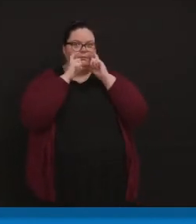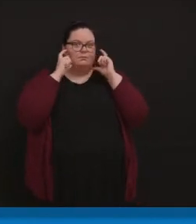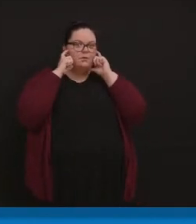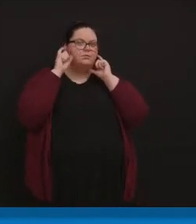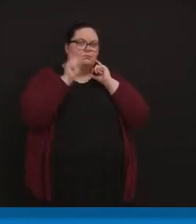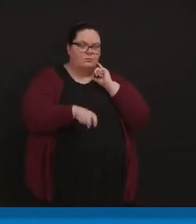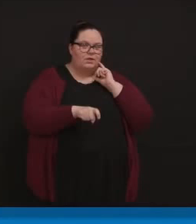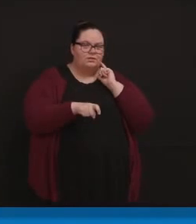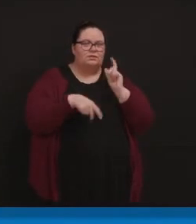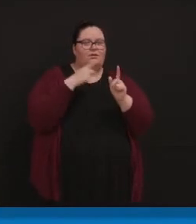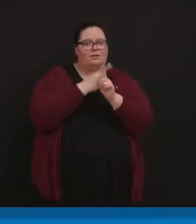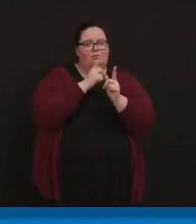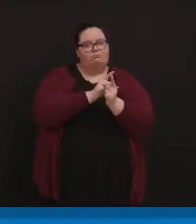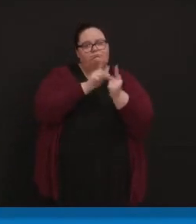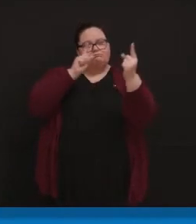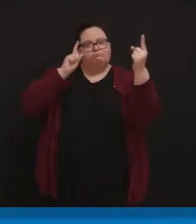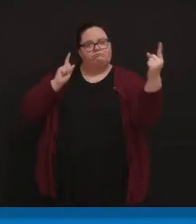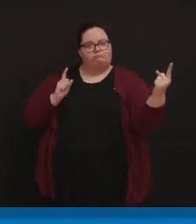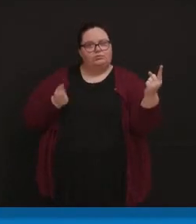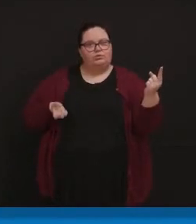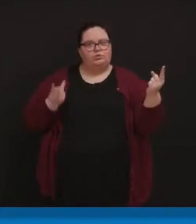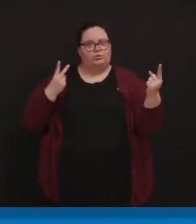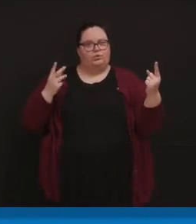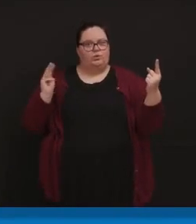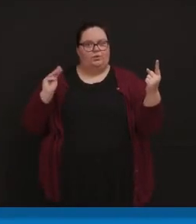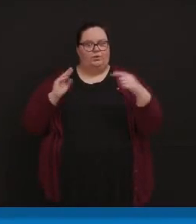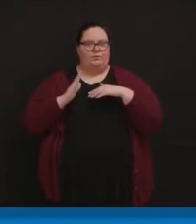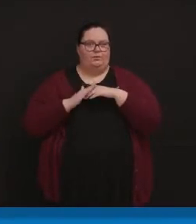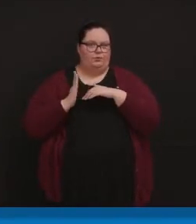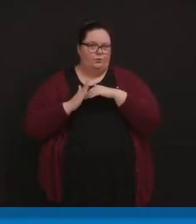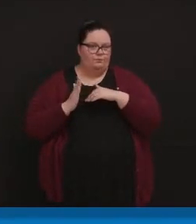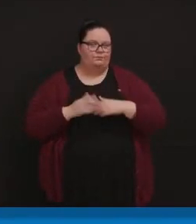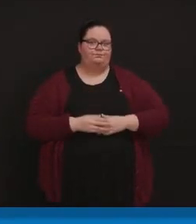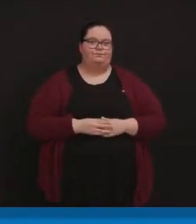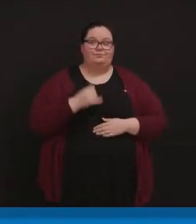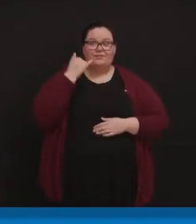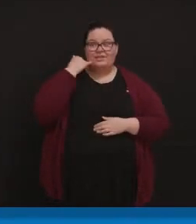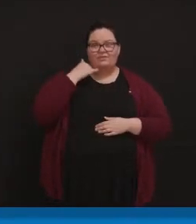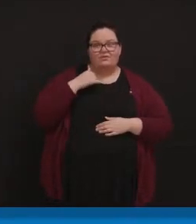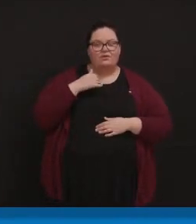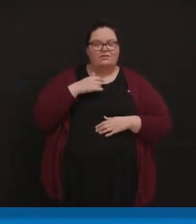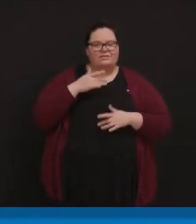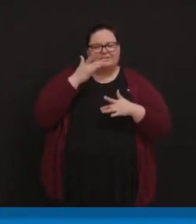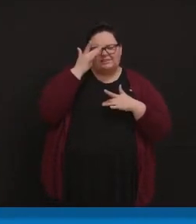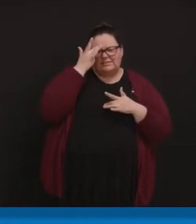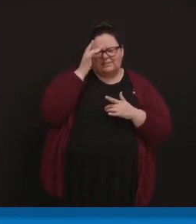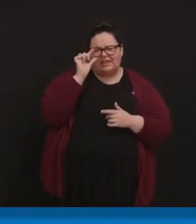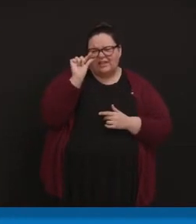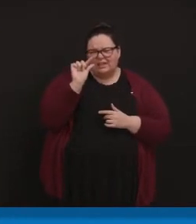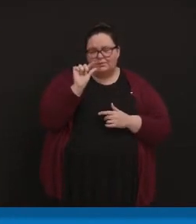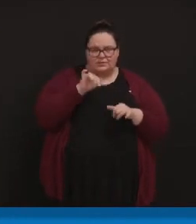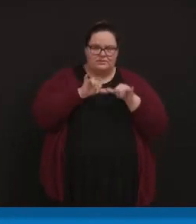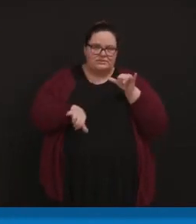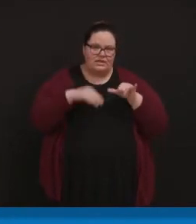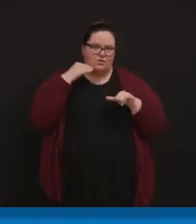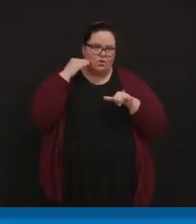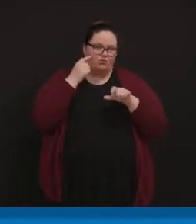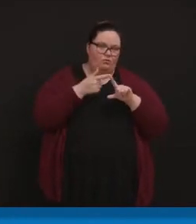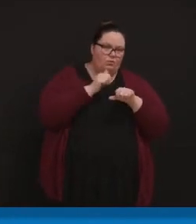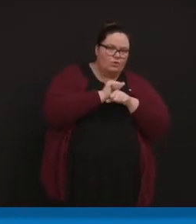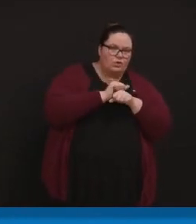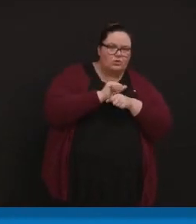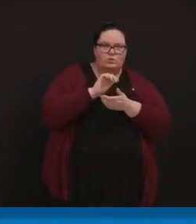means maintaining 2 meters of physical distance from others at all times. It means staying home from work or school when you don't feel well. If